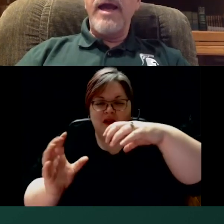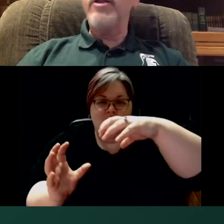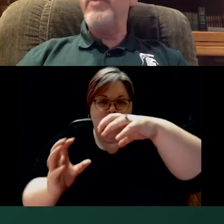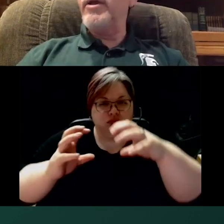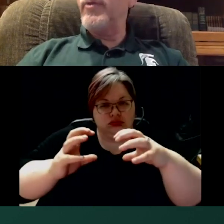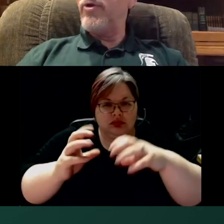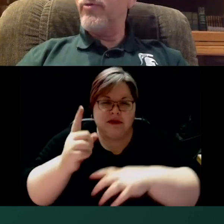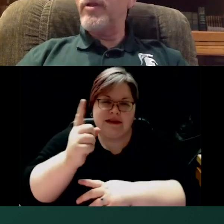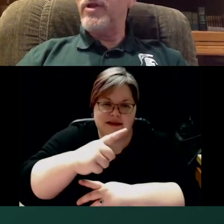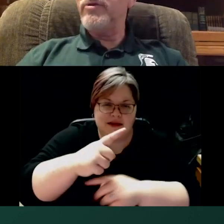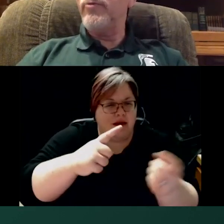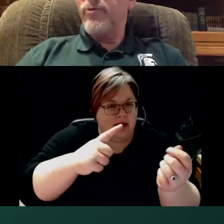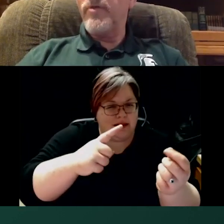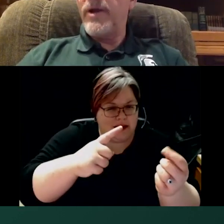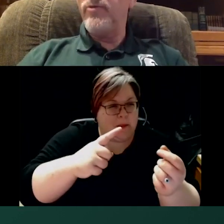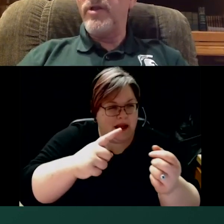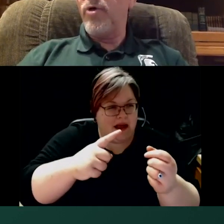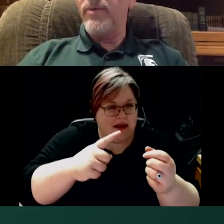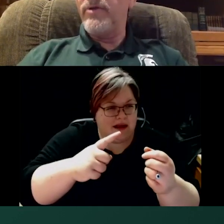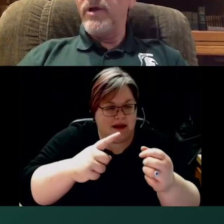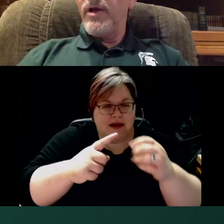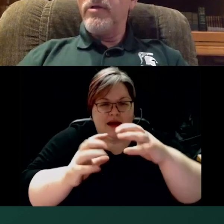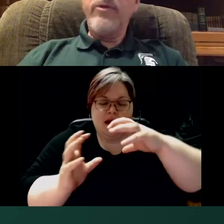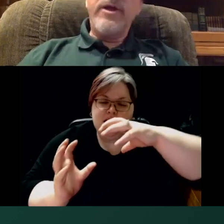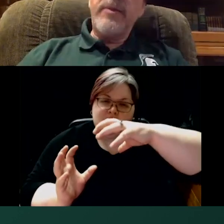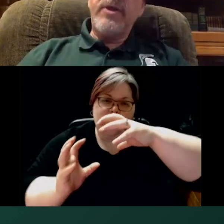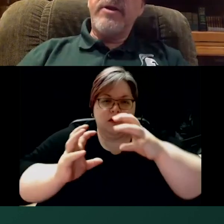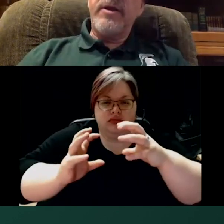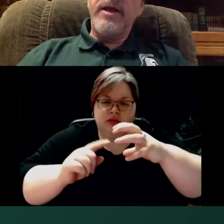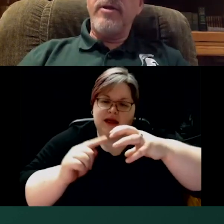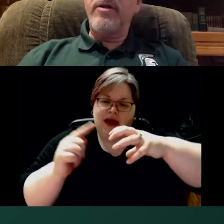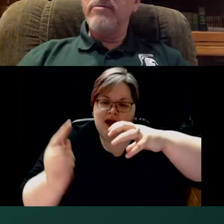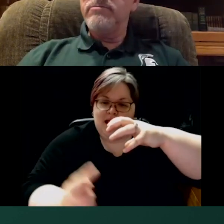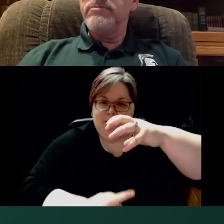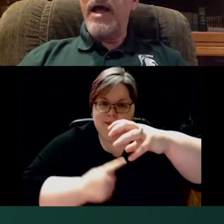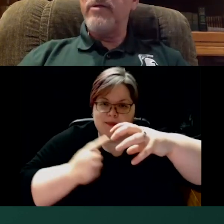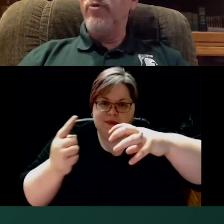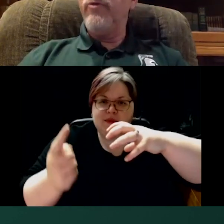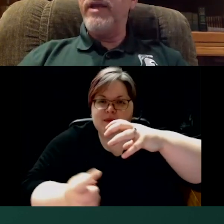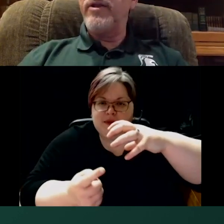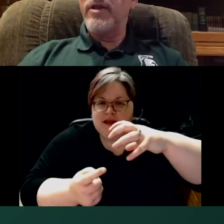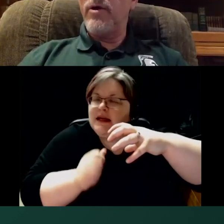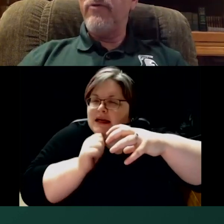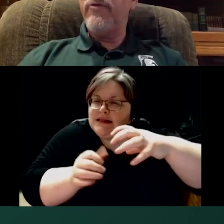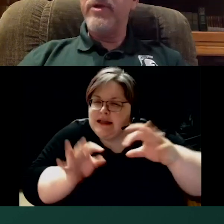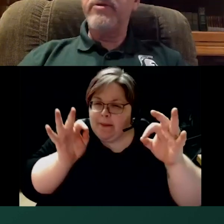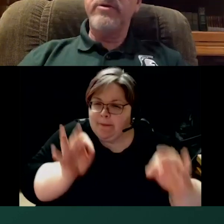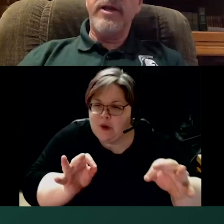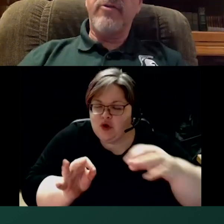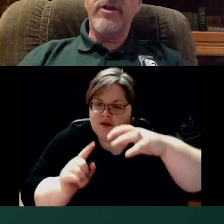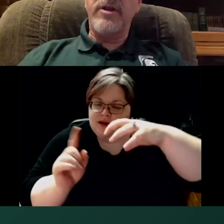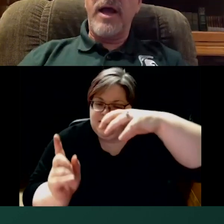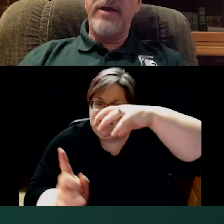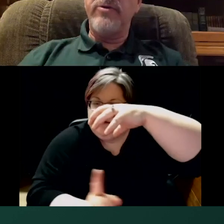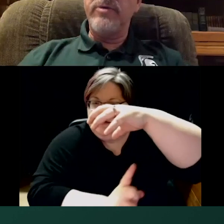low. And it's because the Earth is tilted with respect to its orbit. So the ecliptic is not moving in itself, but